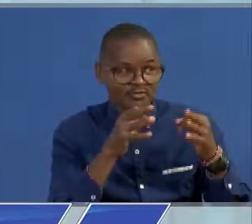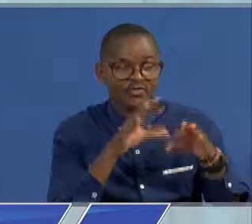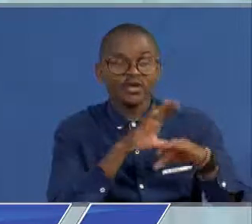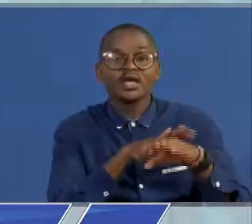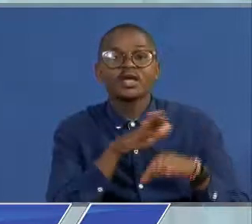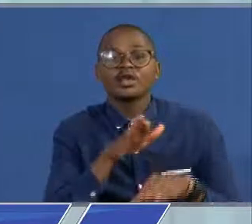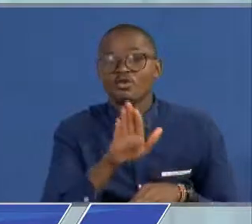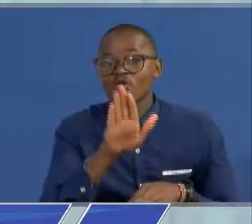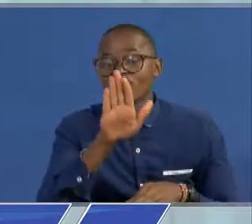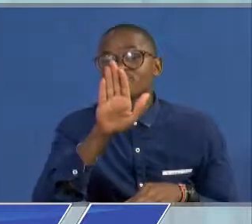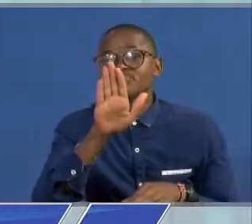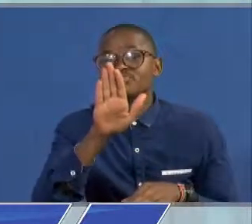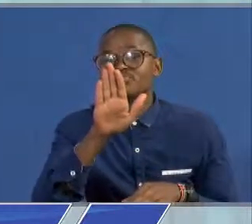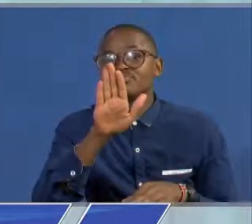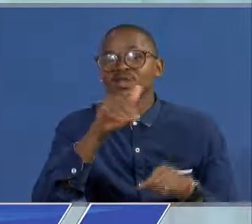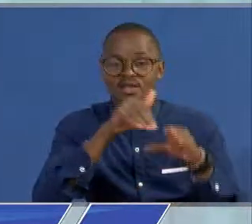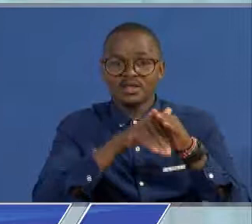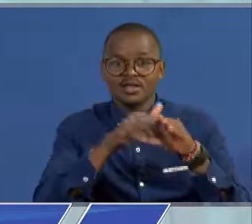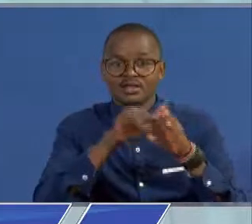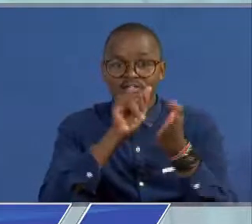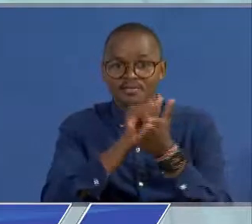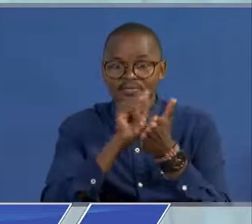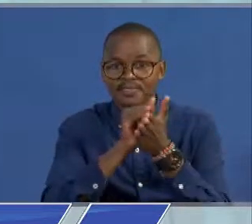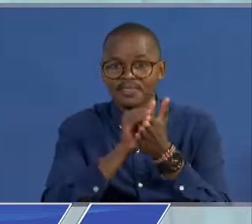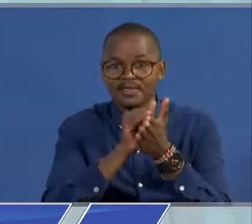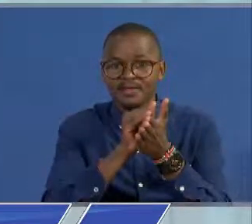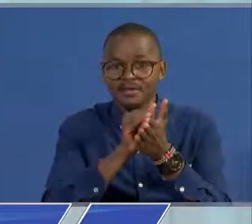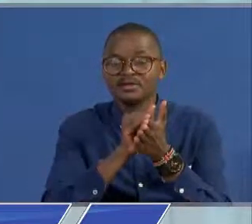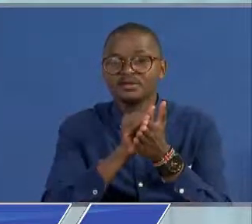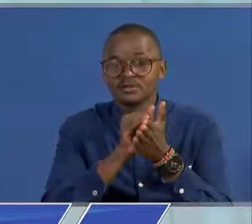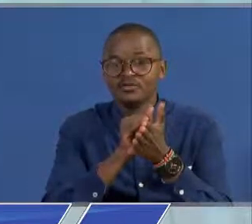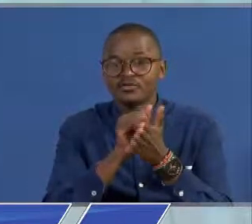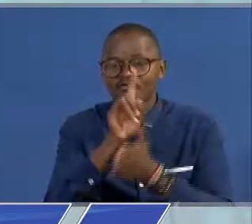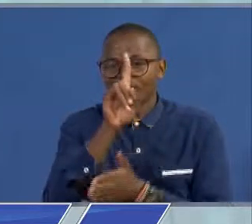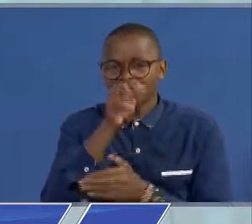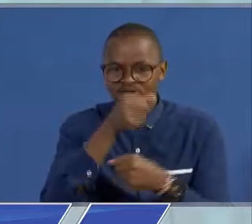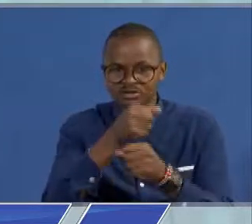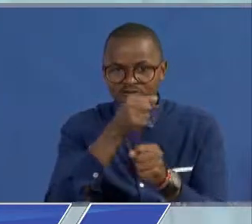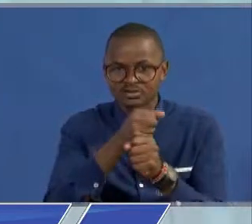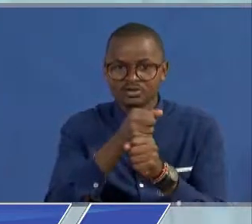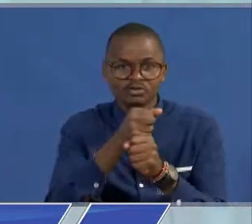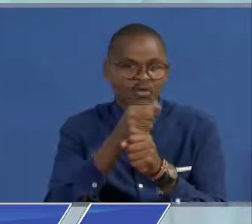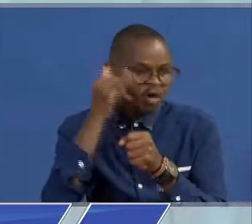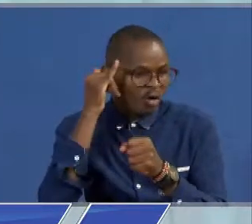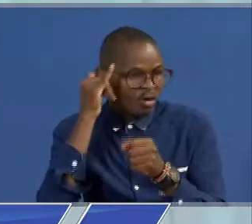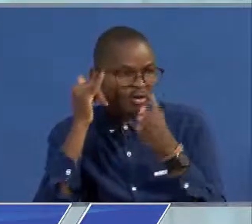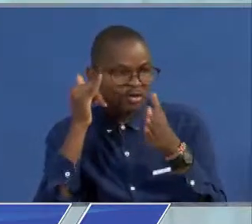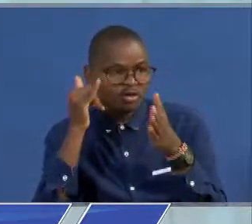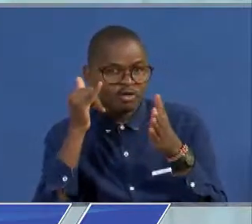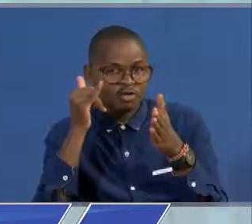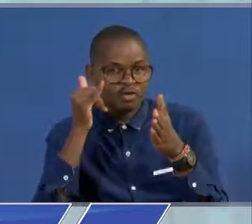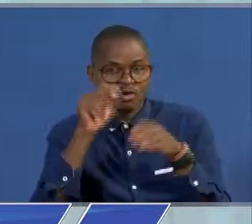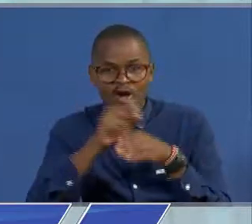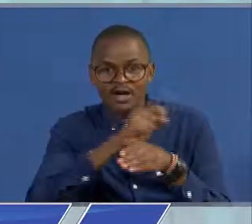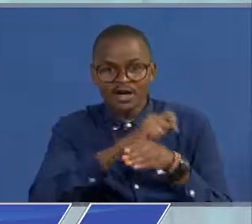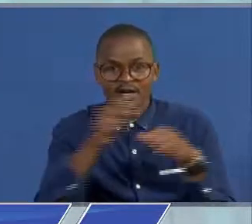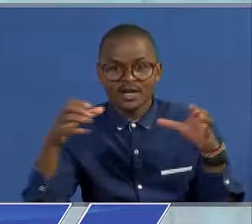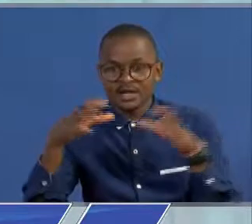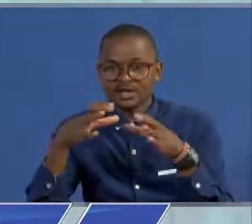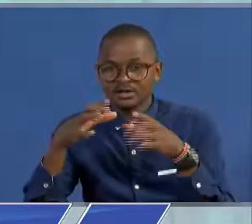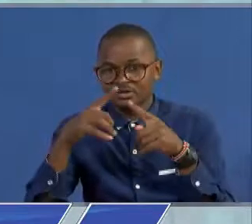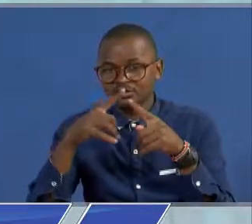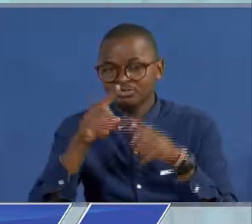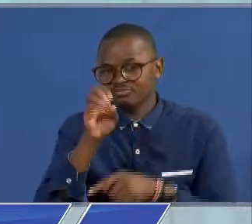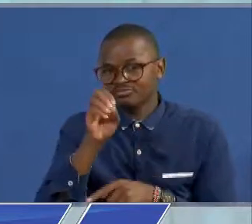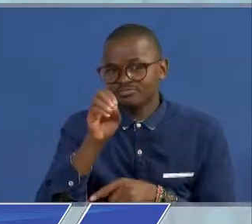yourself at least in that particular loop, then the first thing you should do is to contact your credit card company, at least